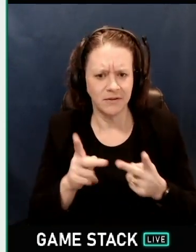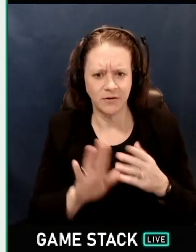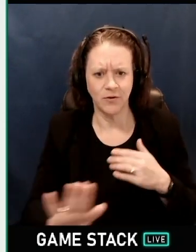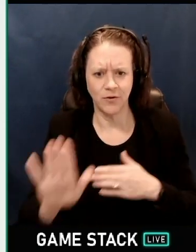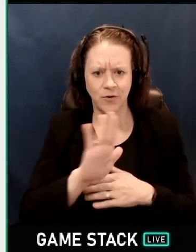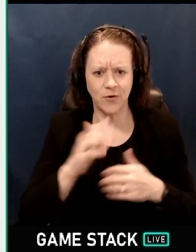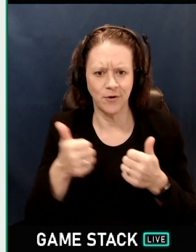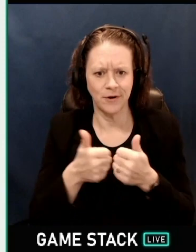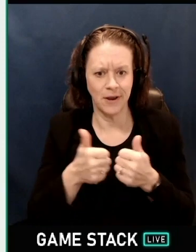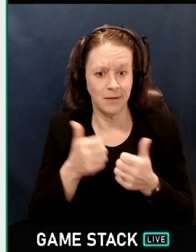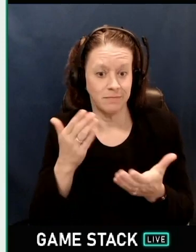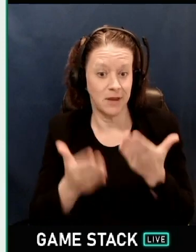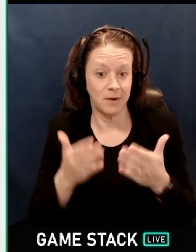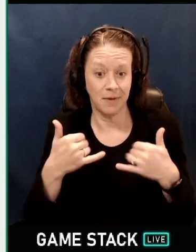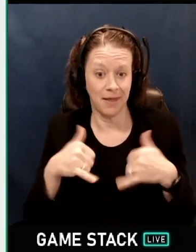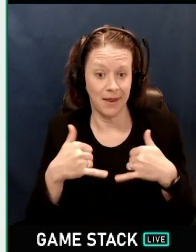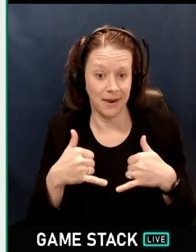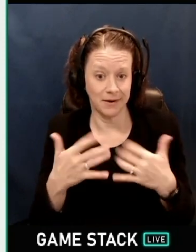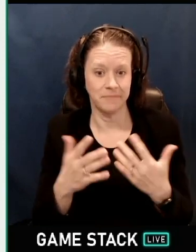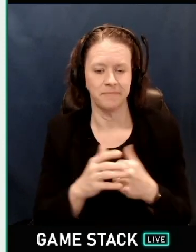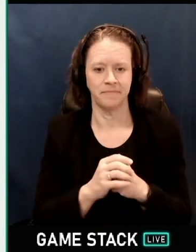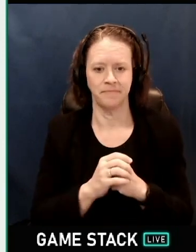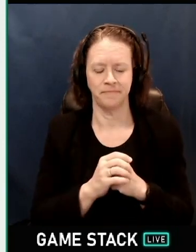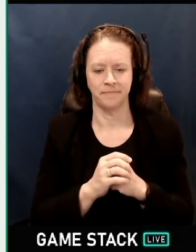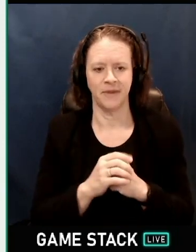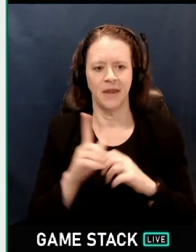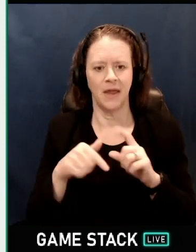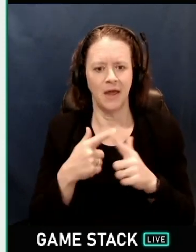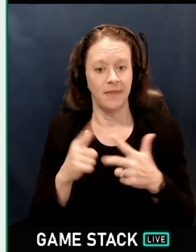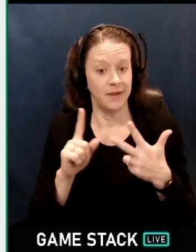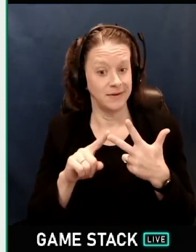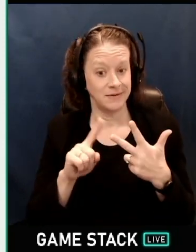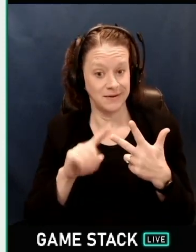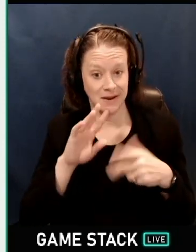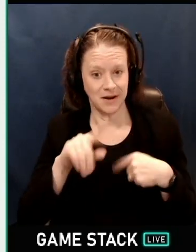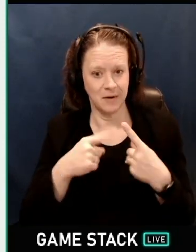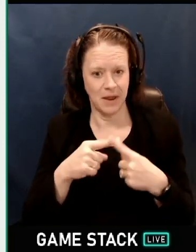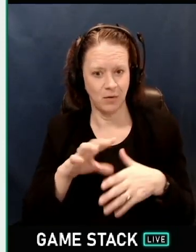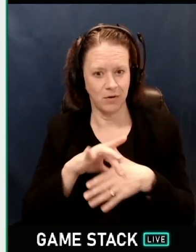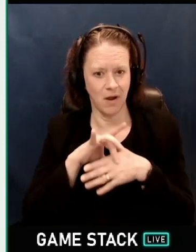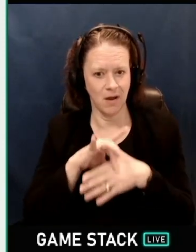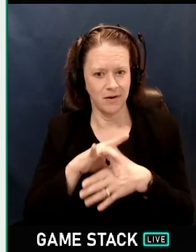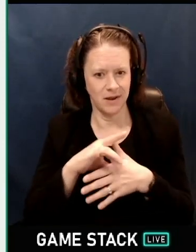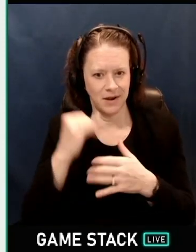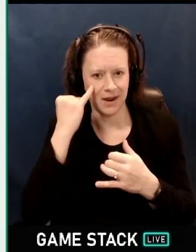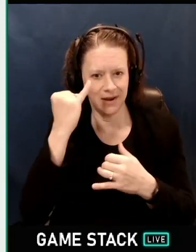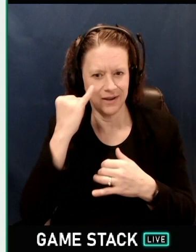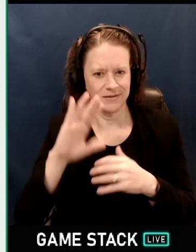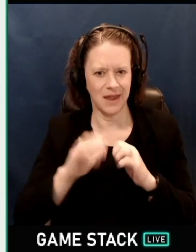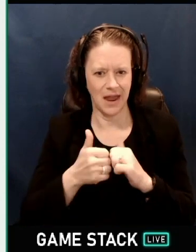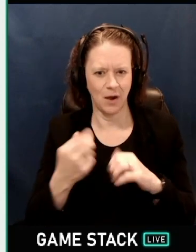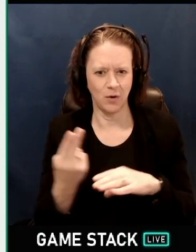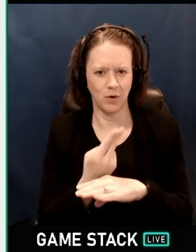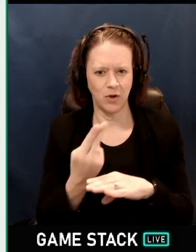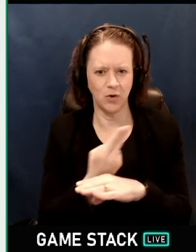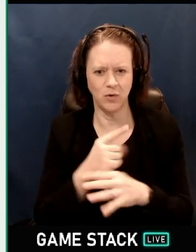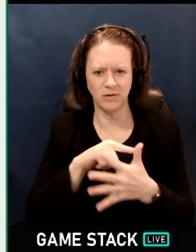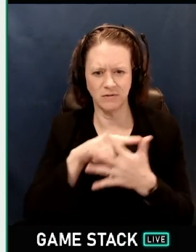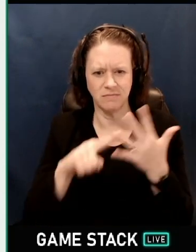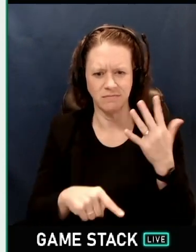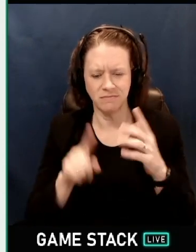on, and then we'll look at some content ideas and how you can use the spatial sound platform to really enhance the audio in your